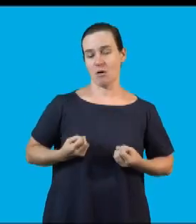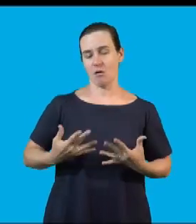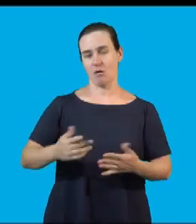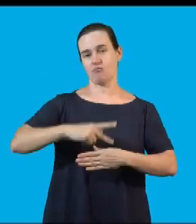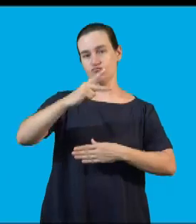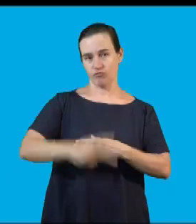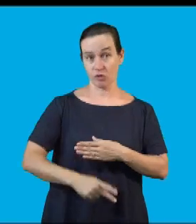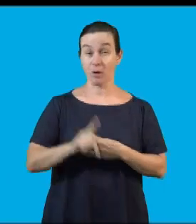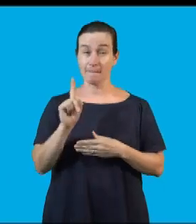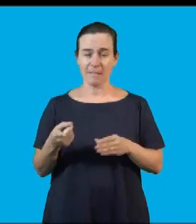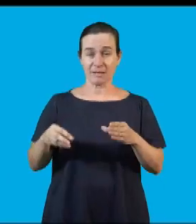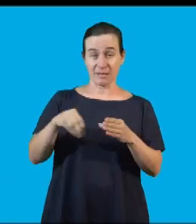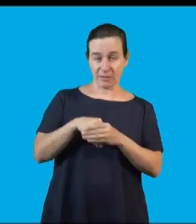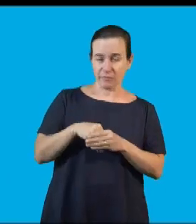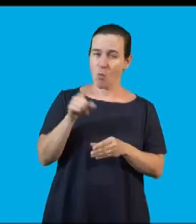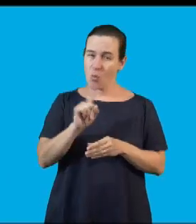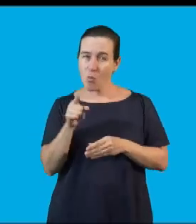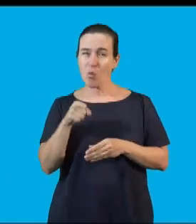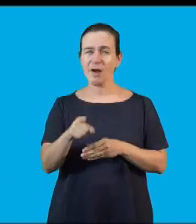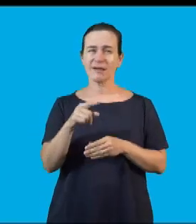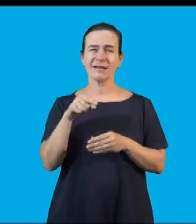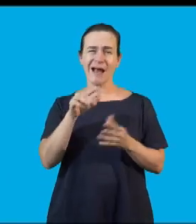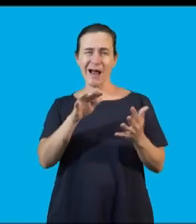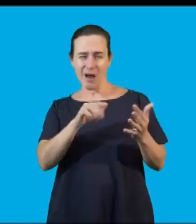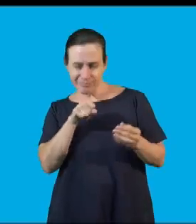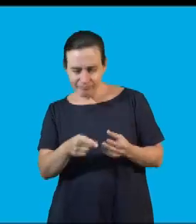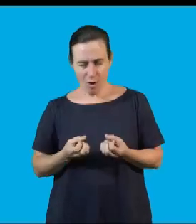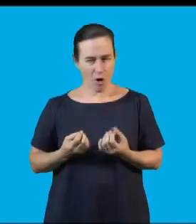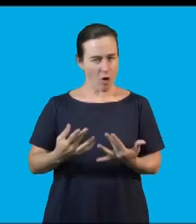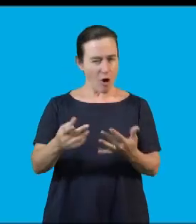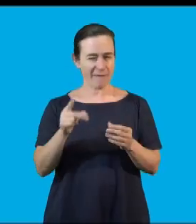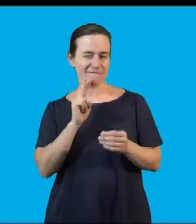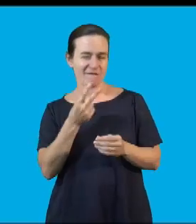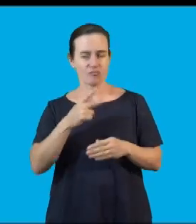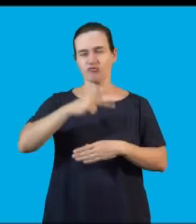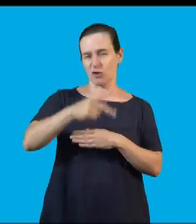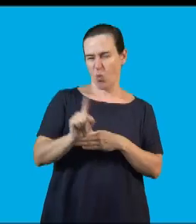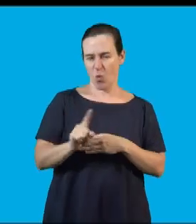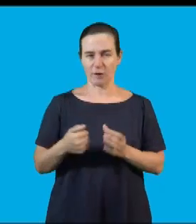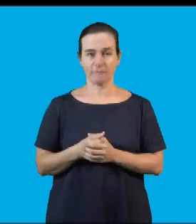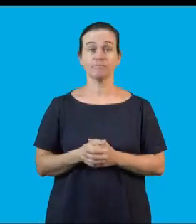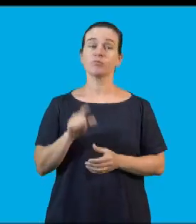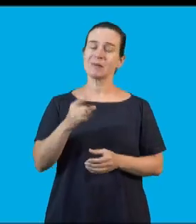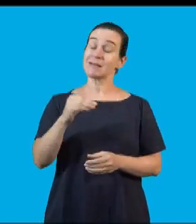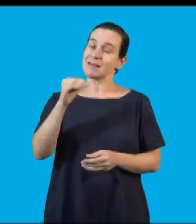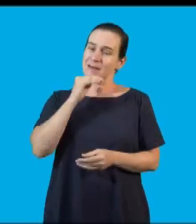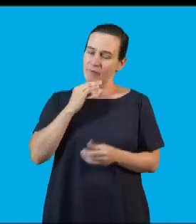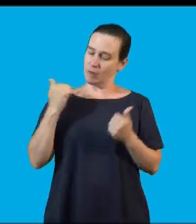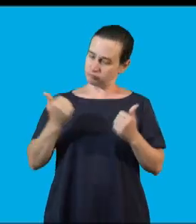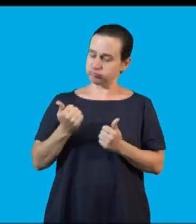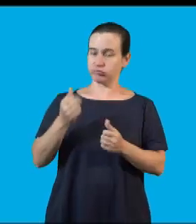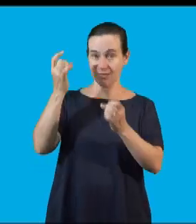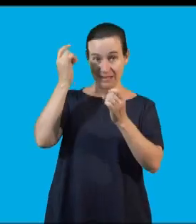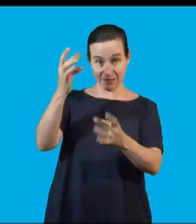project. It must include details about the vegetable garden project. Sufficient details must be given to